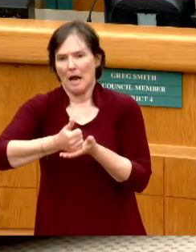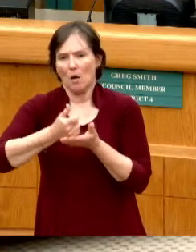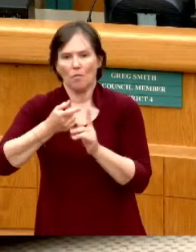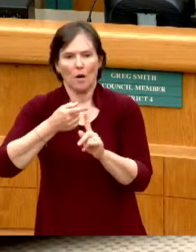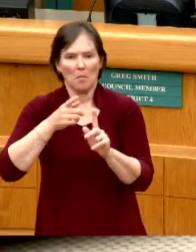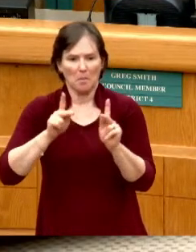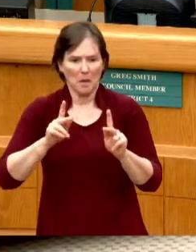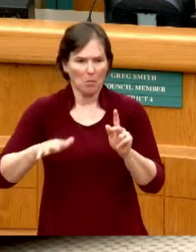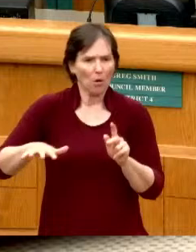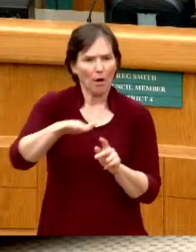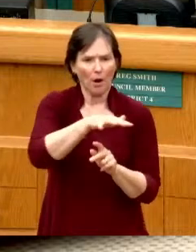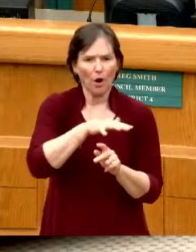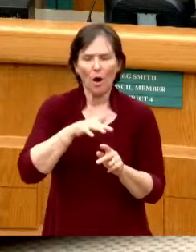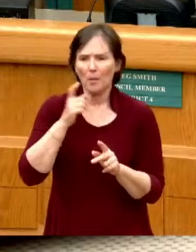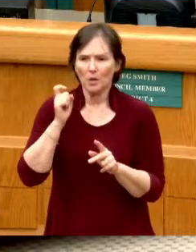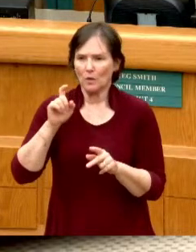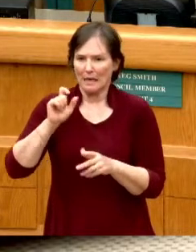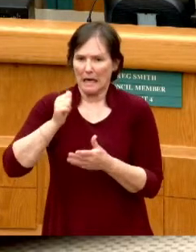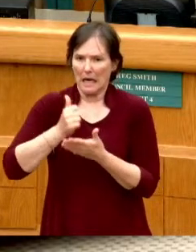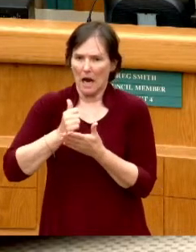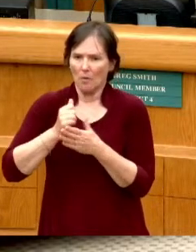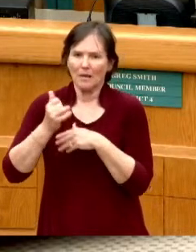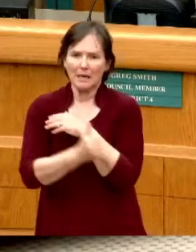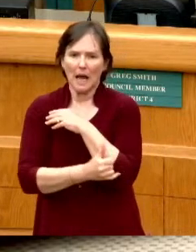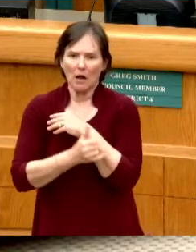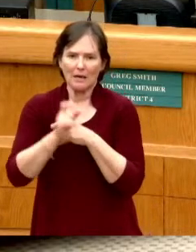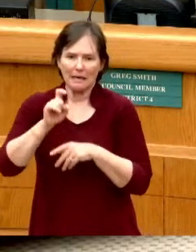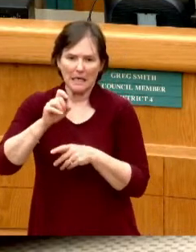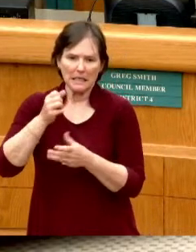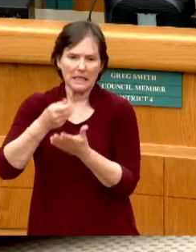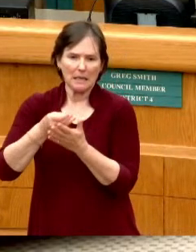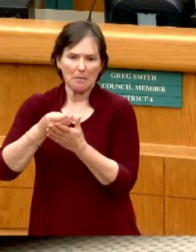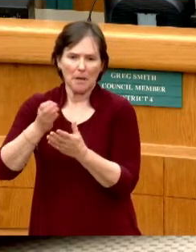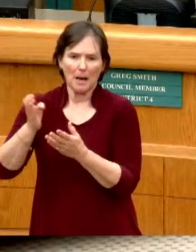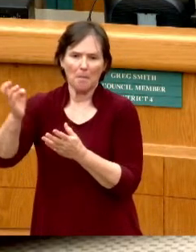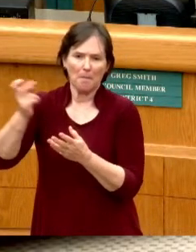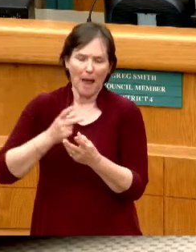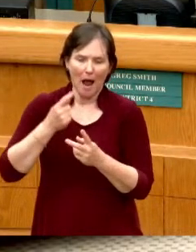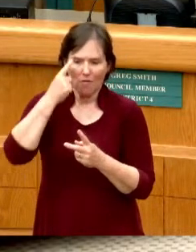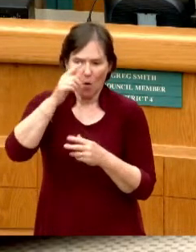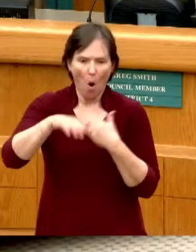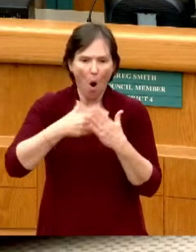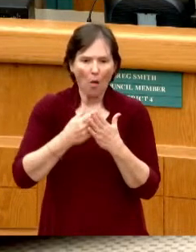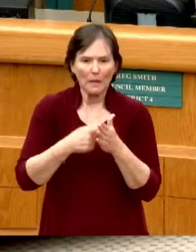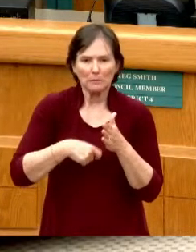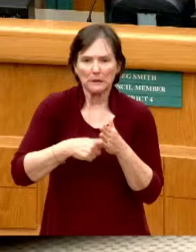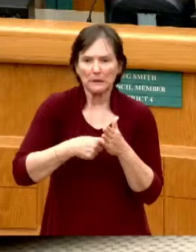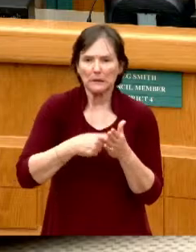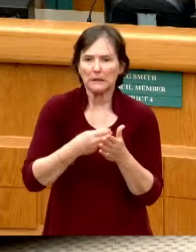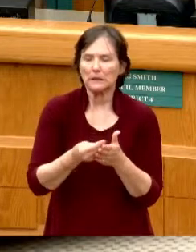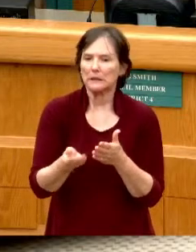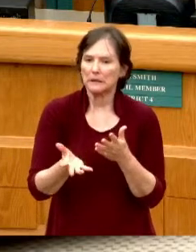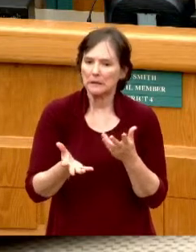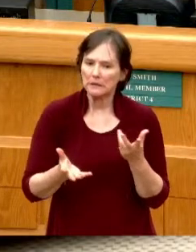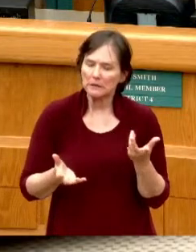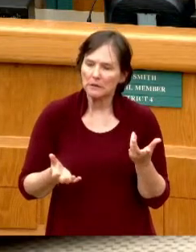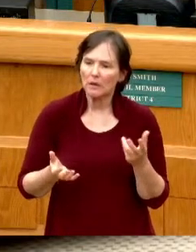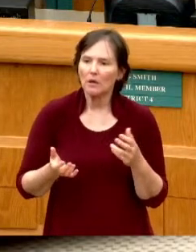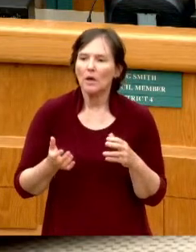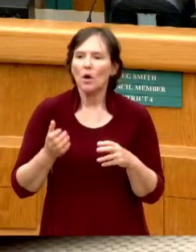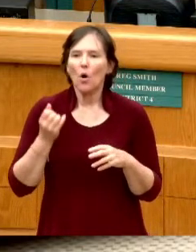efforts. Because when you are only given $830,000 and a county right to your south is given $150